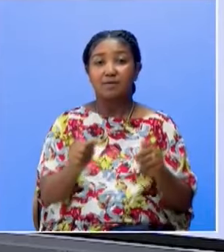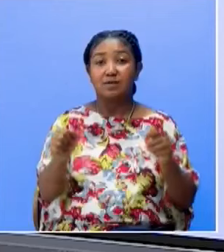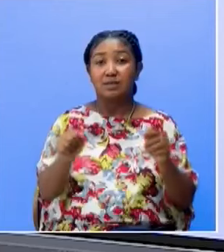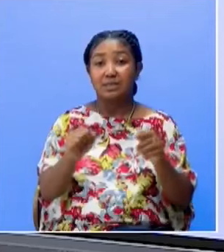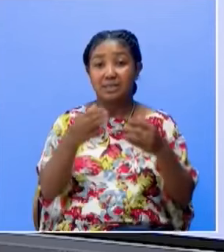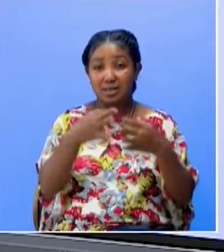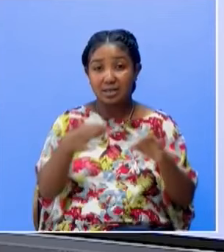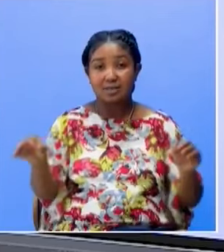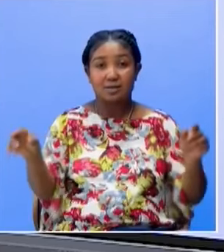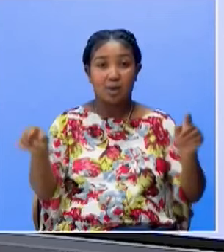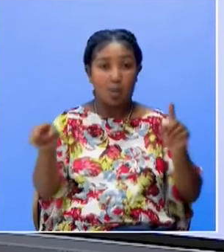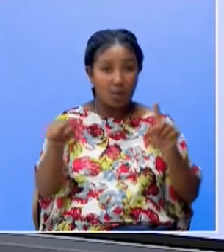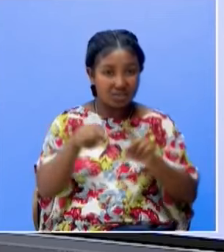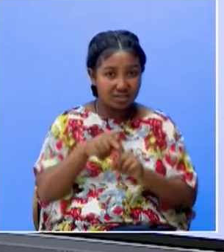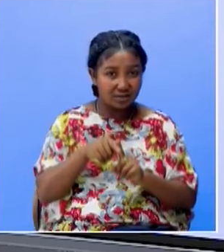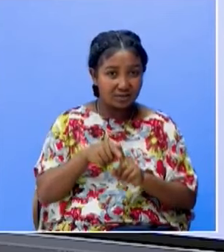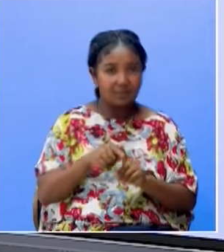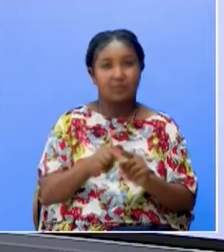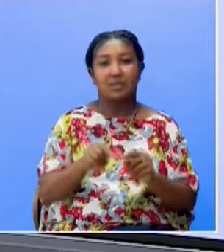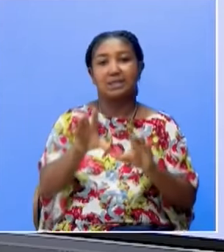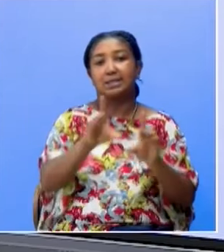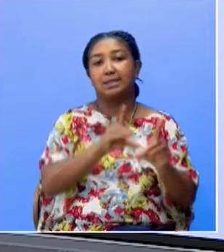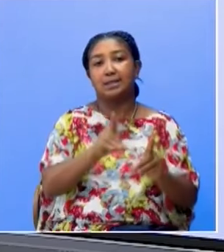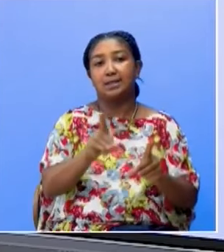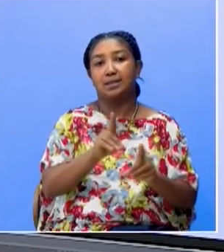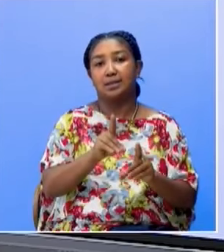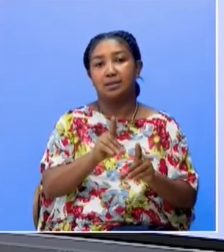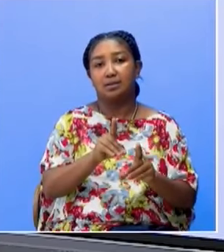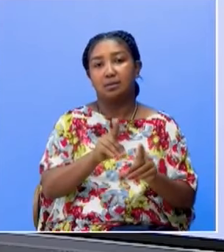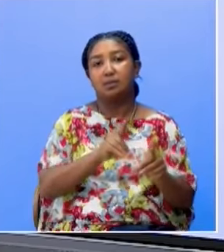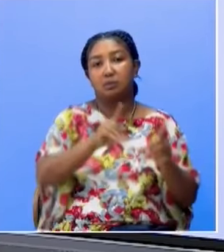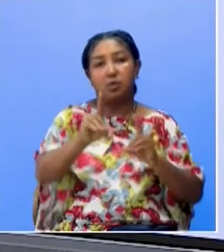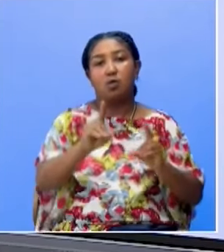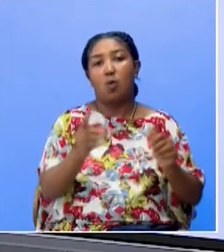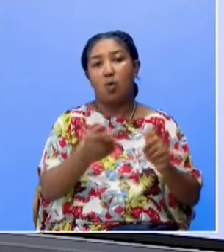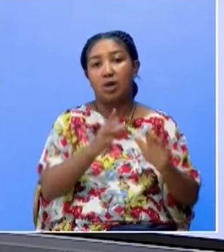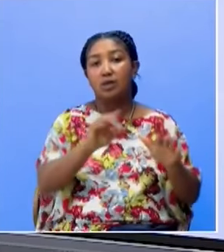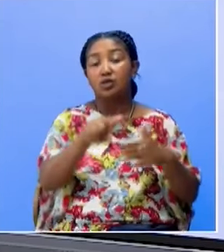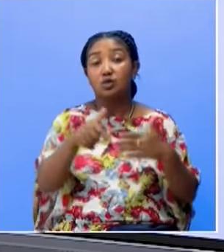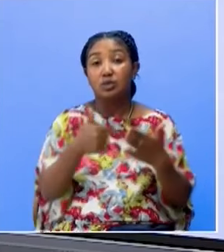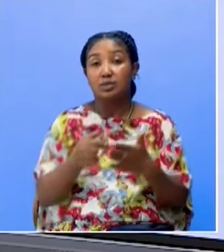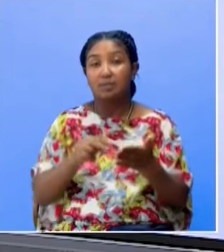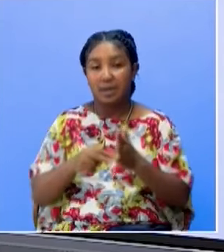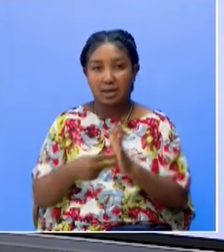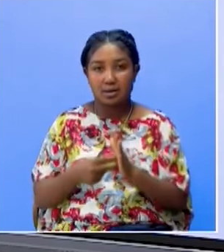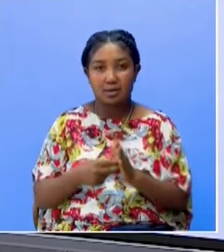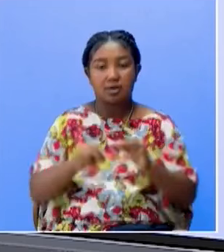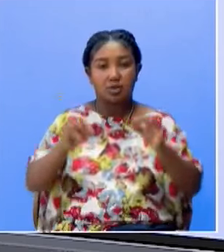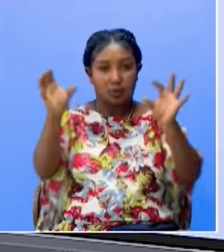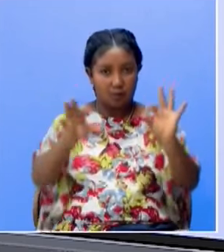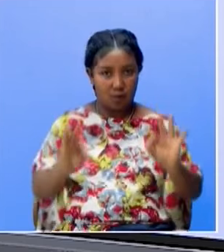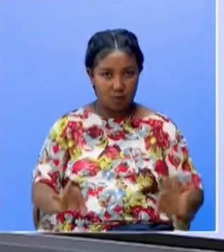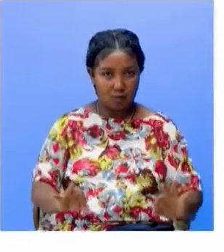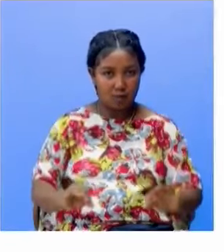given in affirmative, we have to start from did. So this means the form